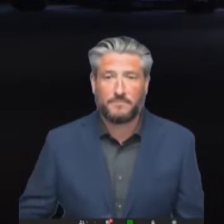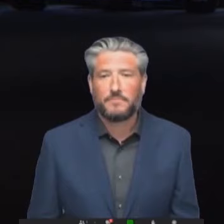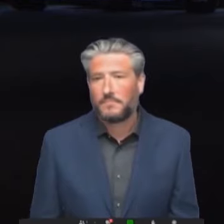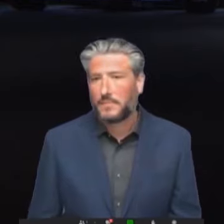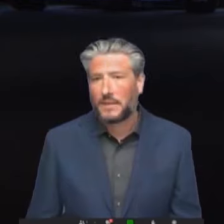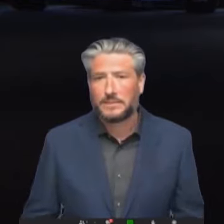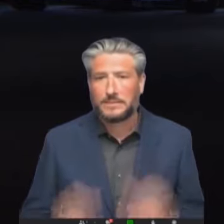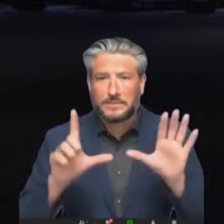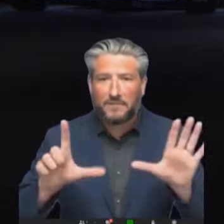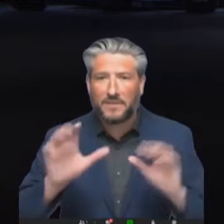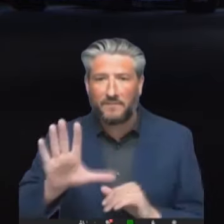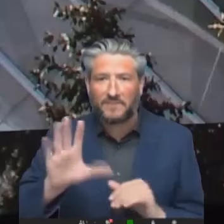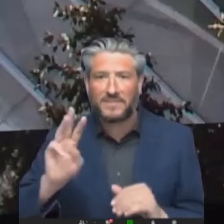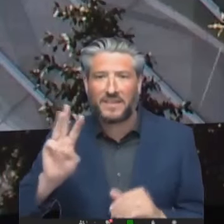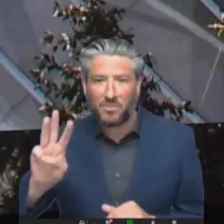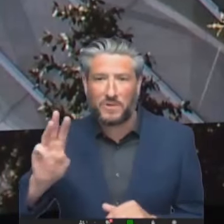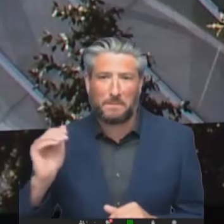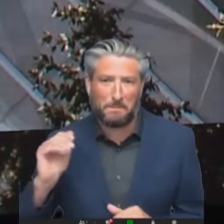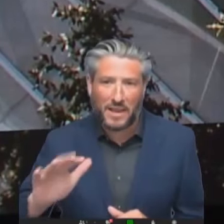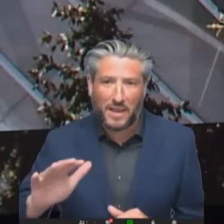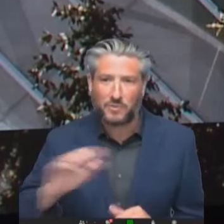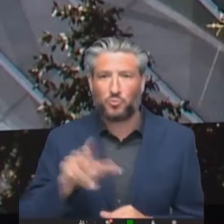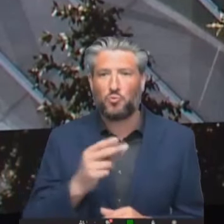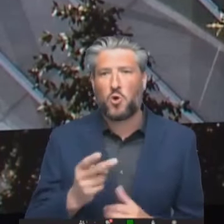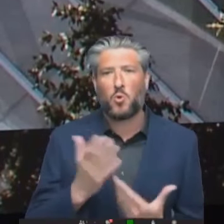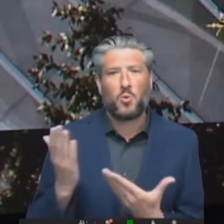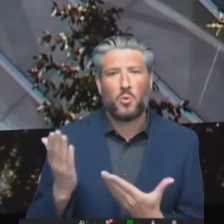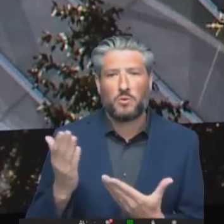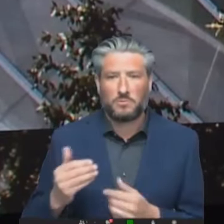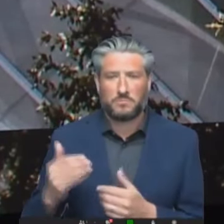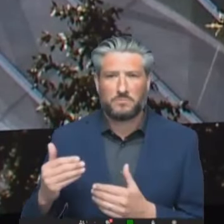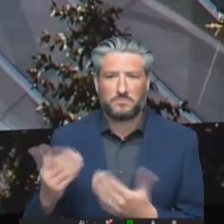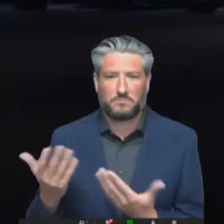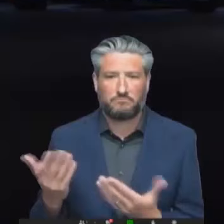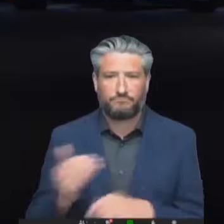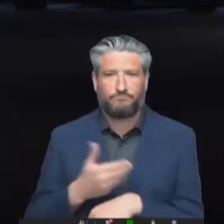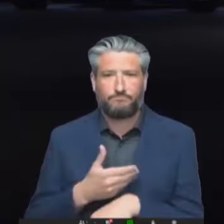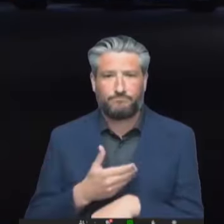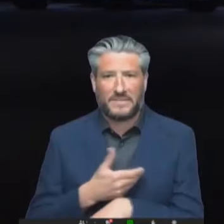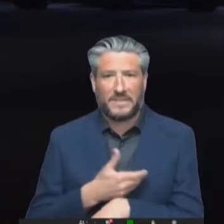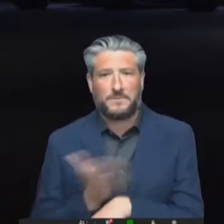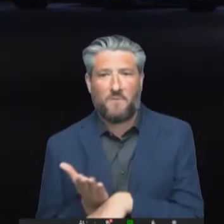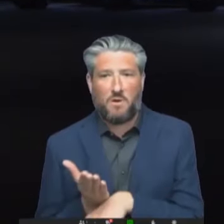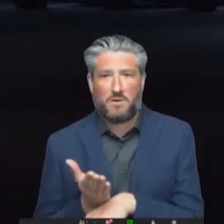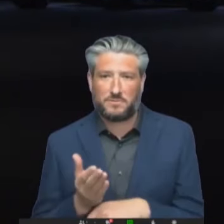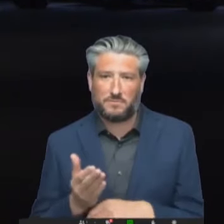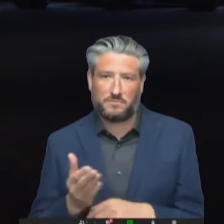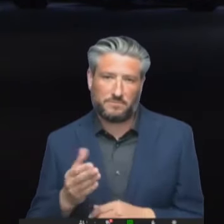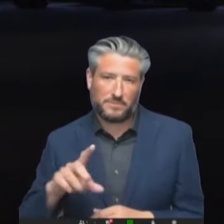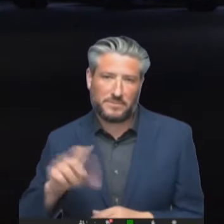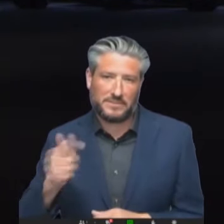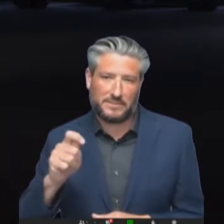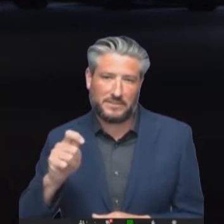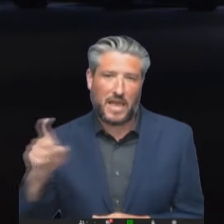the non-recognition of deferred tax assets on tax losses in France. In total, the group's net income came